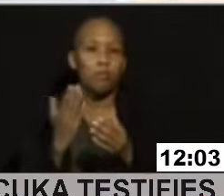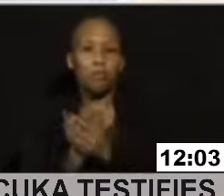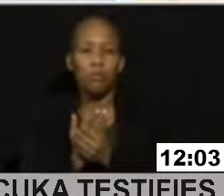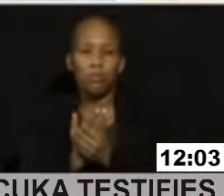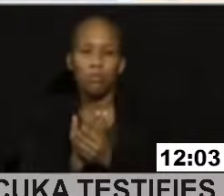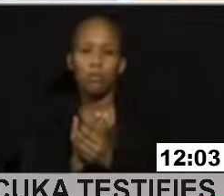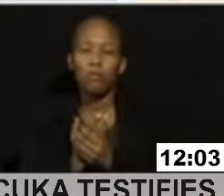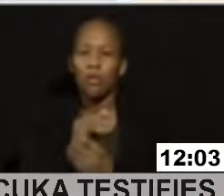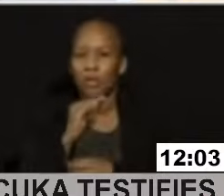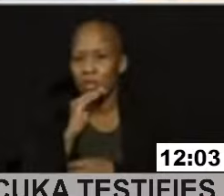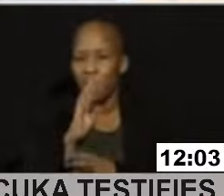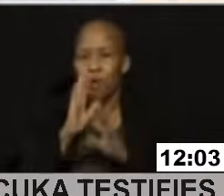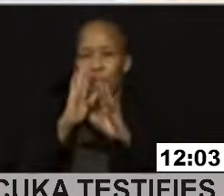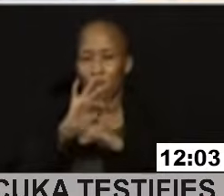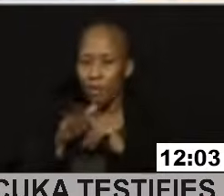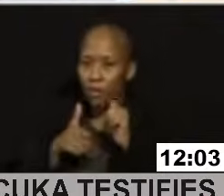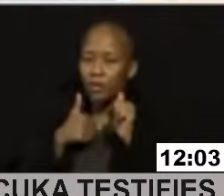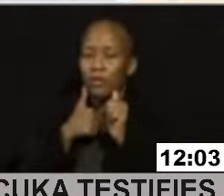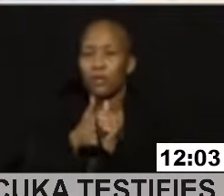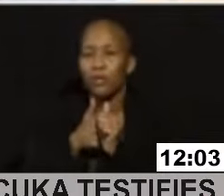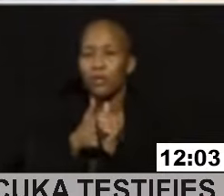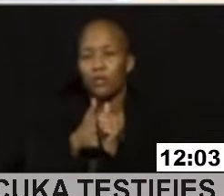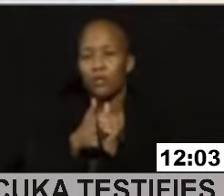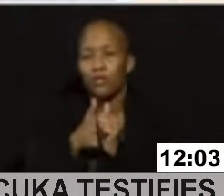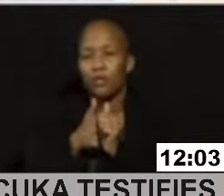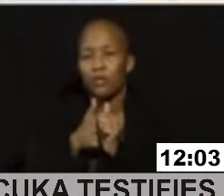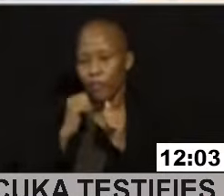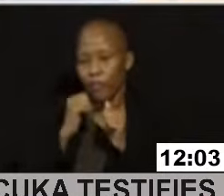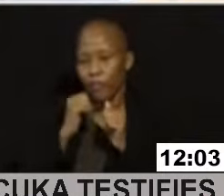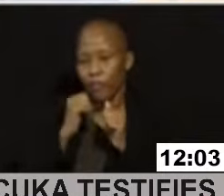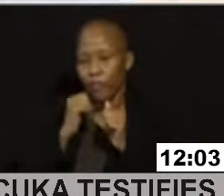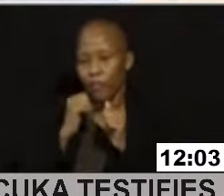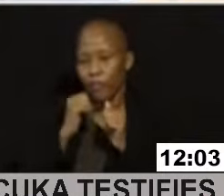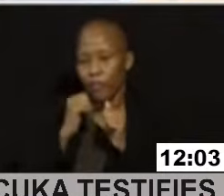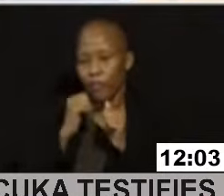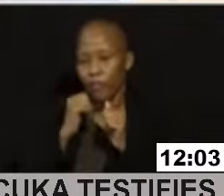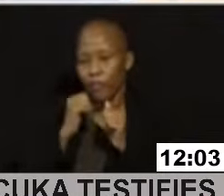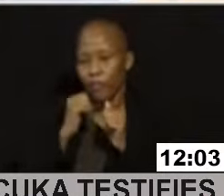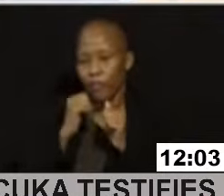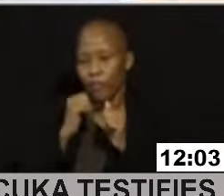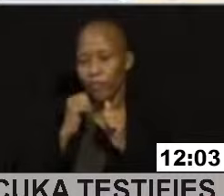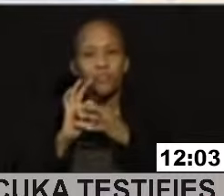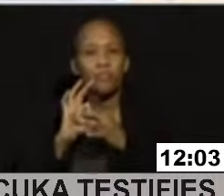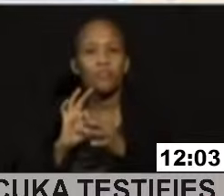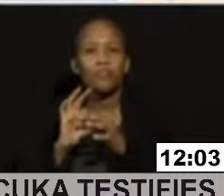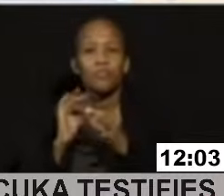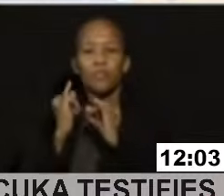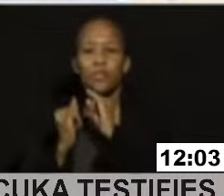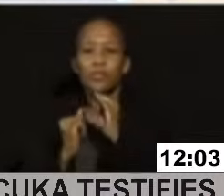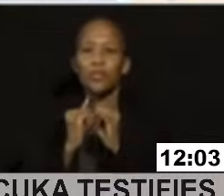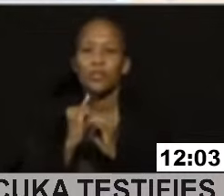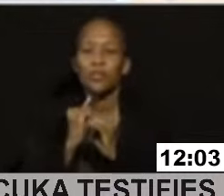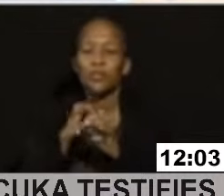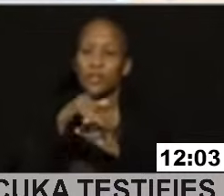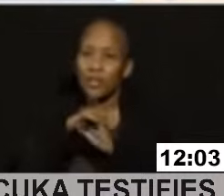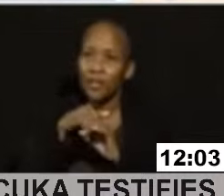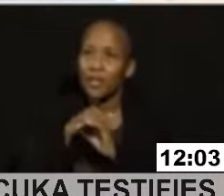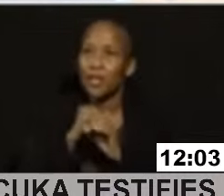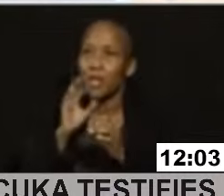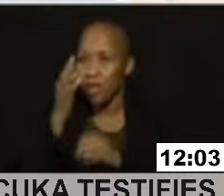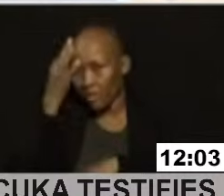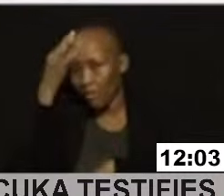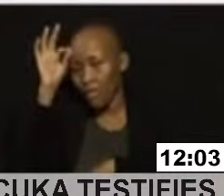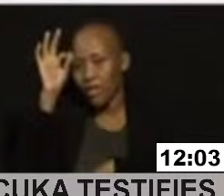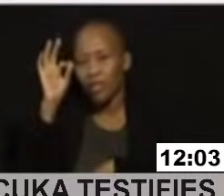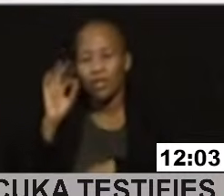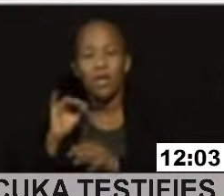lack of adherence to intergovernmental relations by state organs rather than anything else. Is that how